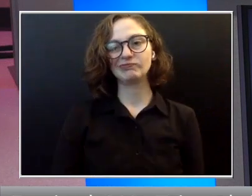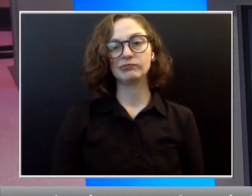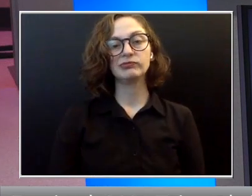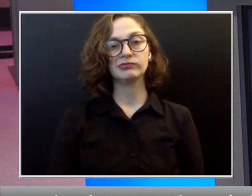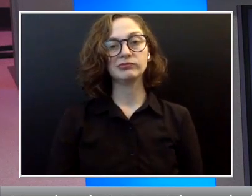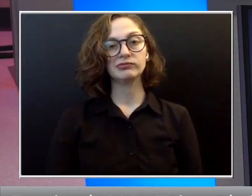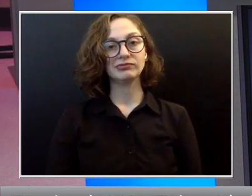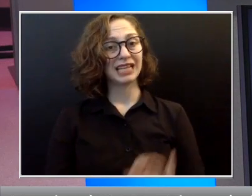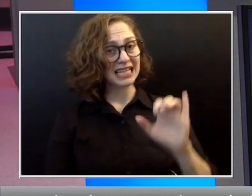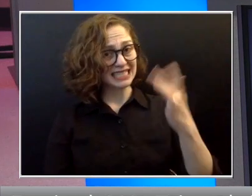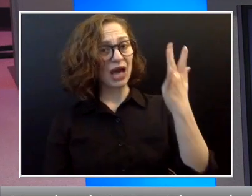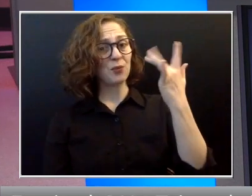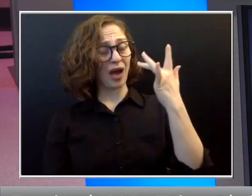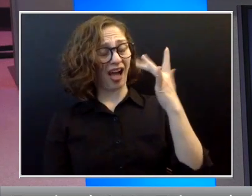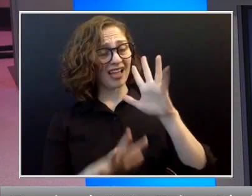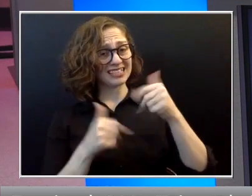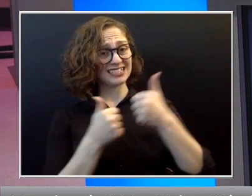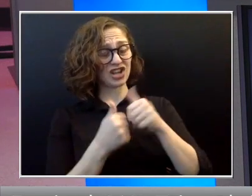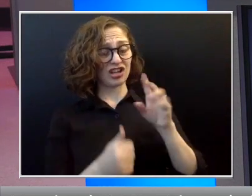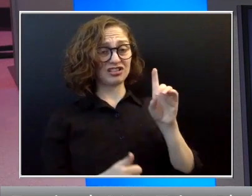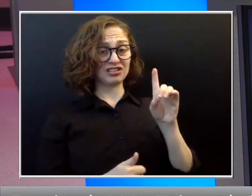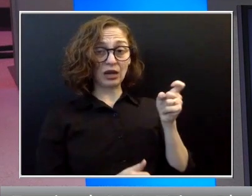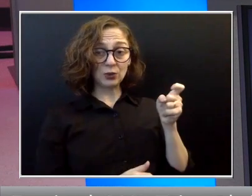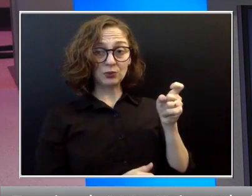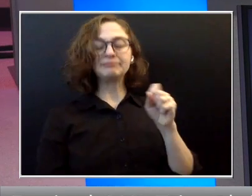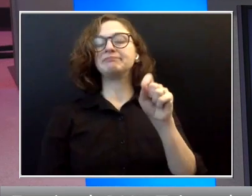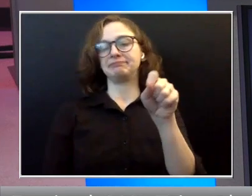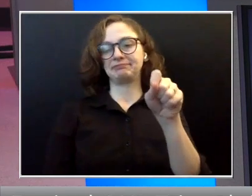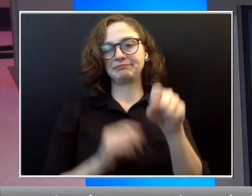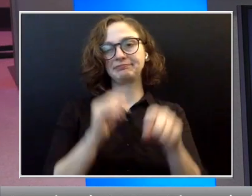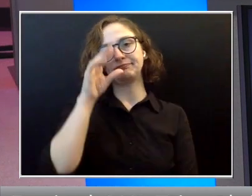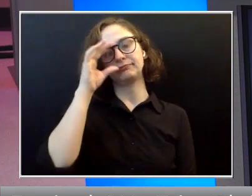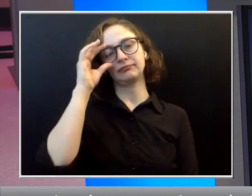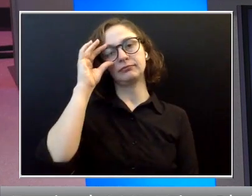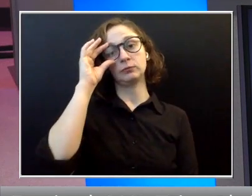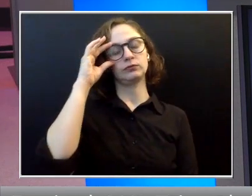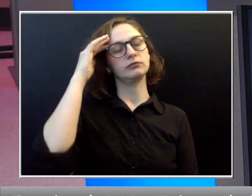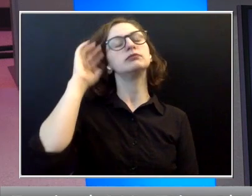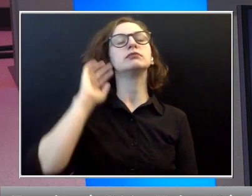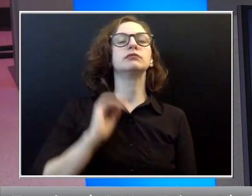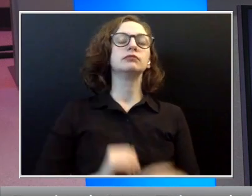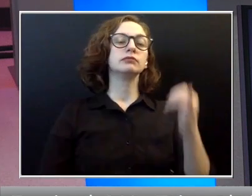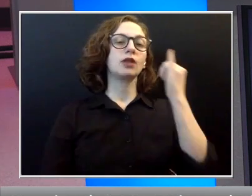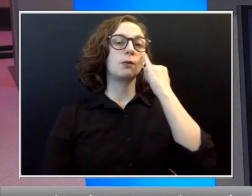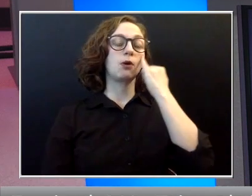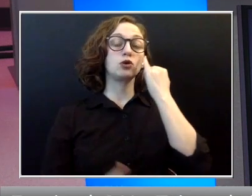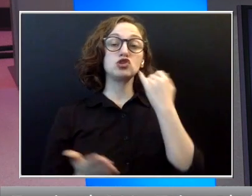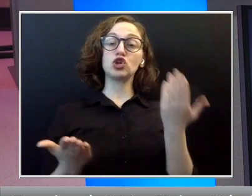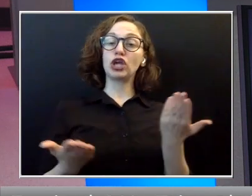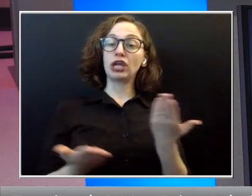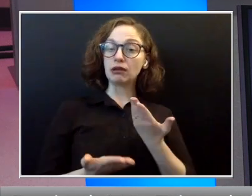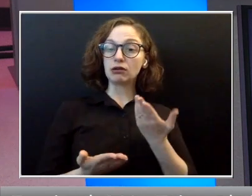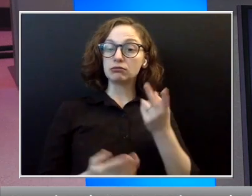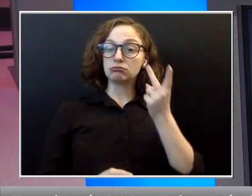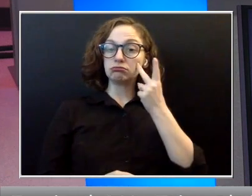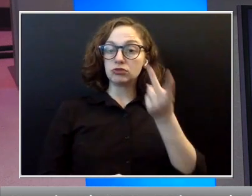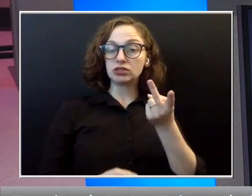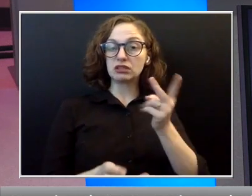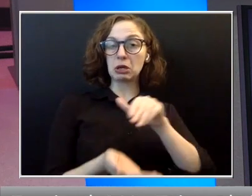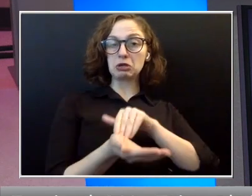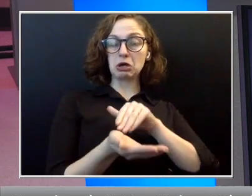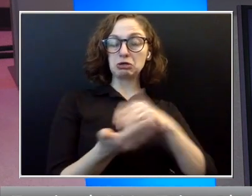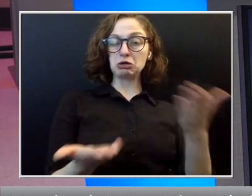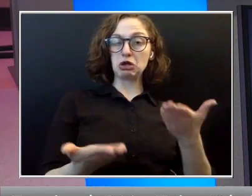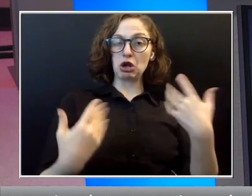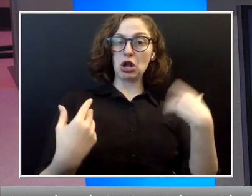diagnose? Yes. What if you're someone here seeing a doctor here at the health system? Is it something that's easy to diagnose if they're